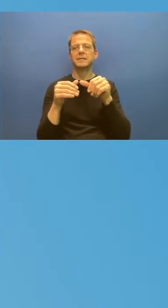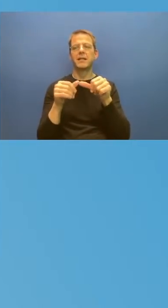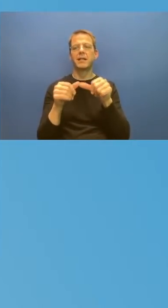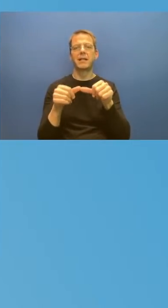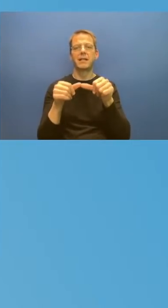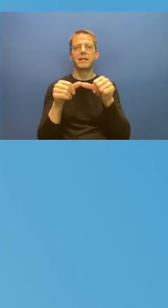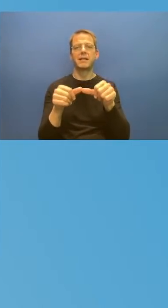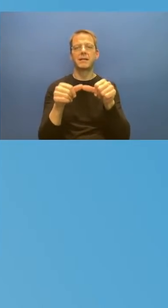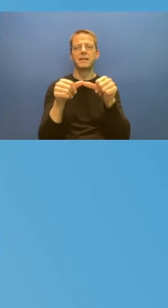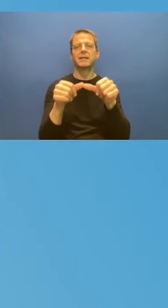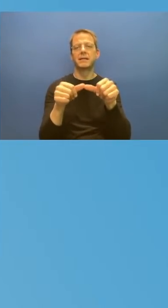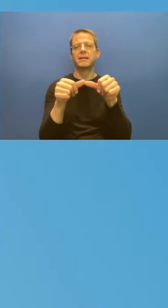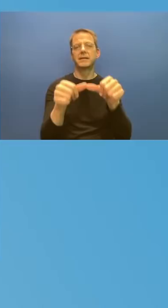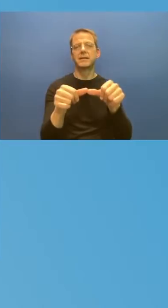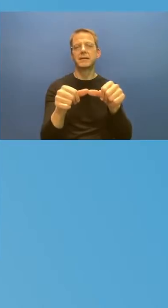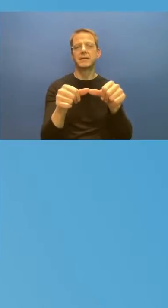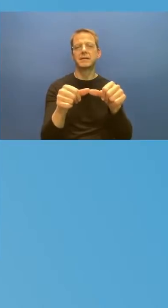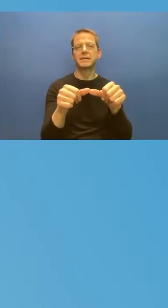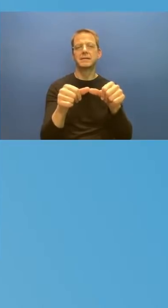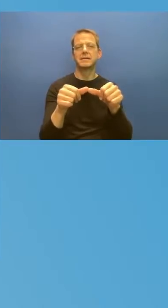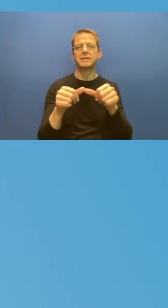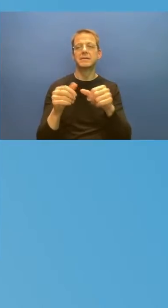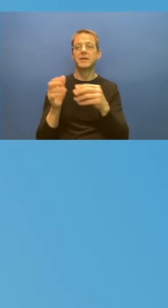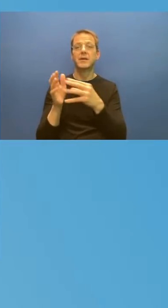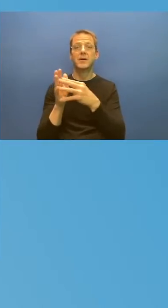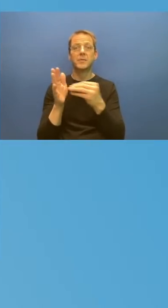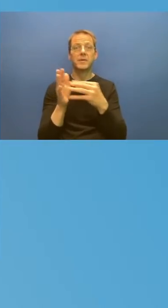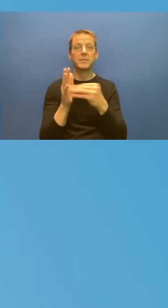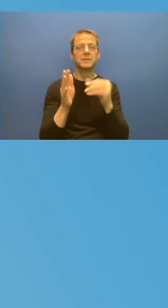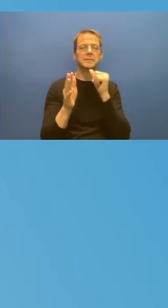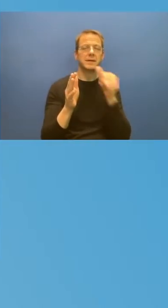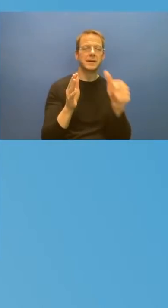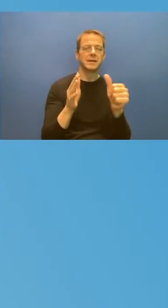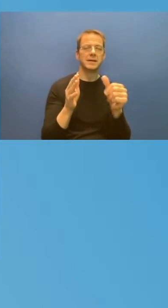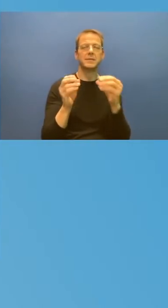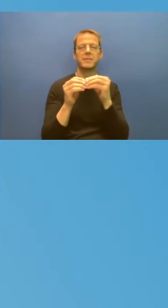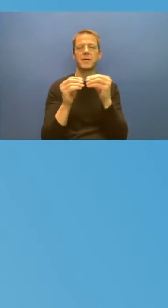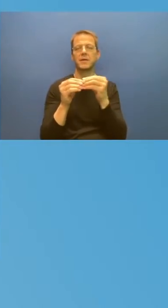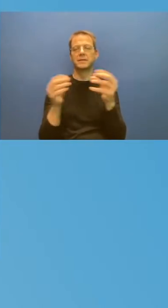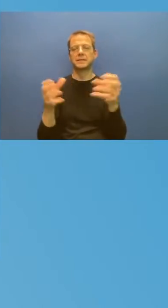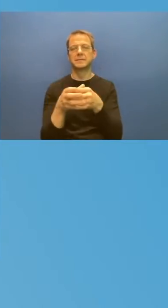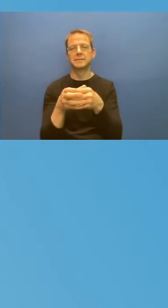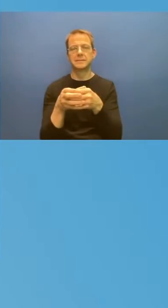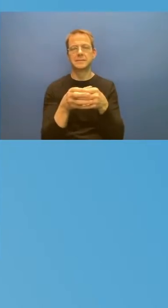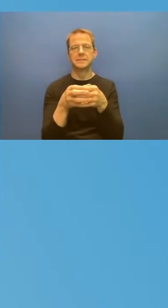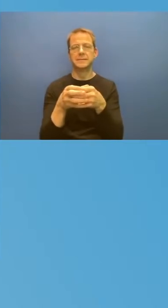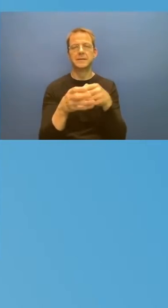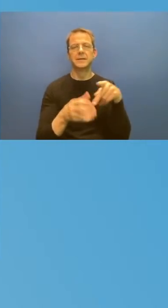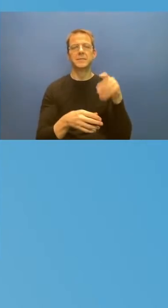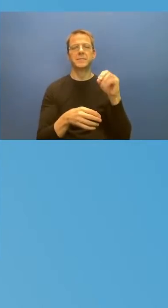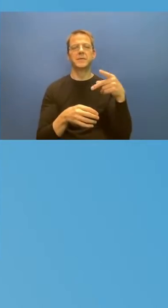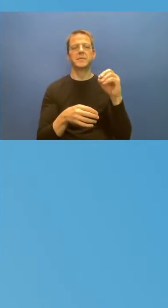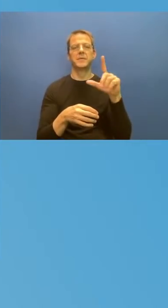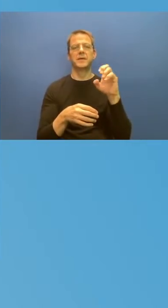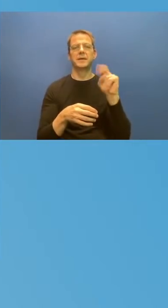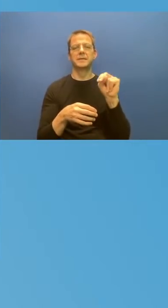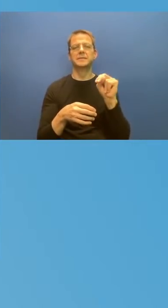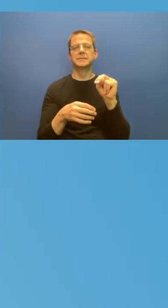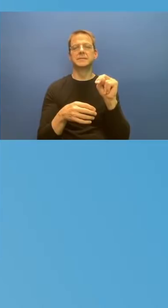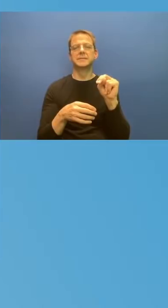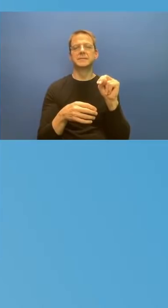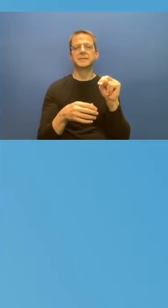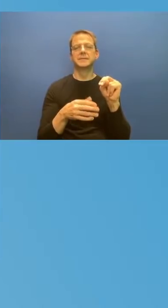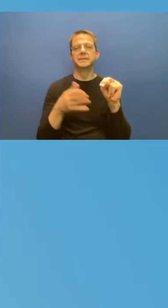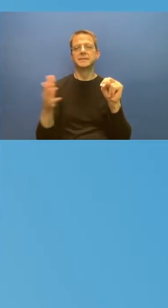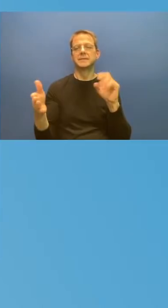it's leaving a cell, it goes through another barrier, and that's finding a new cell to infect